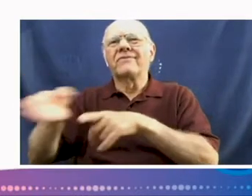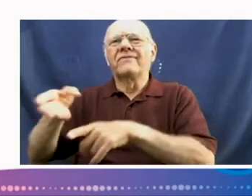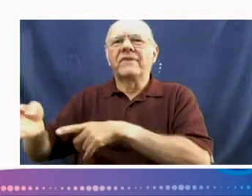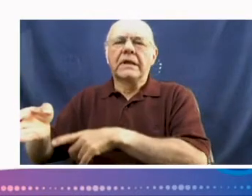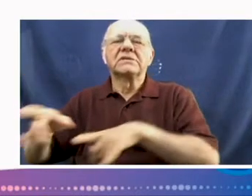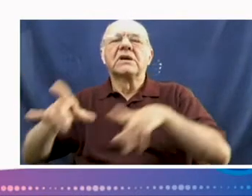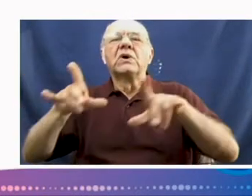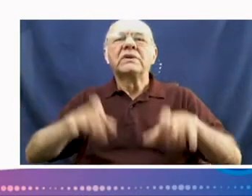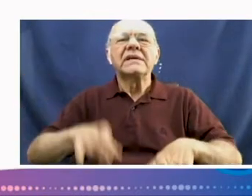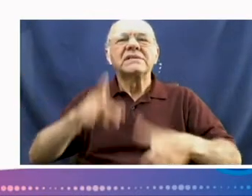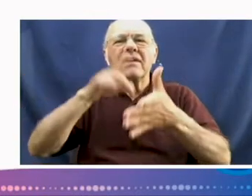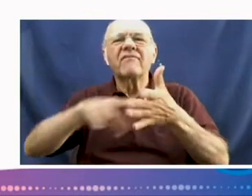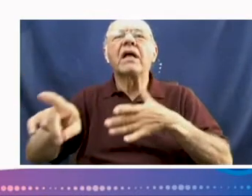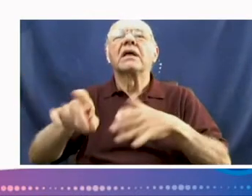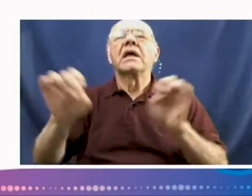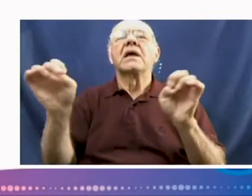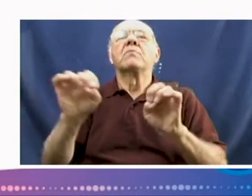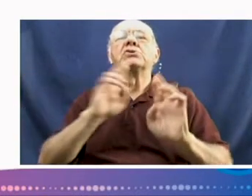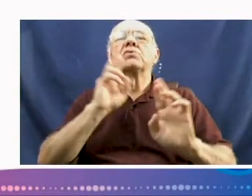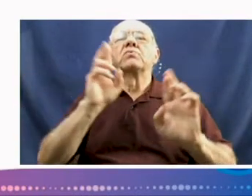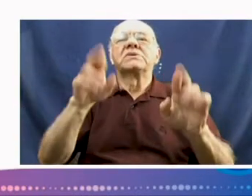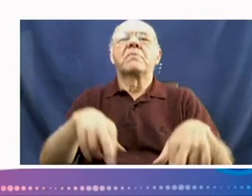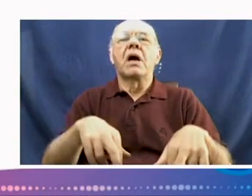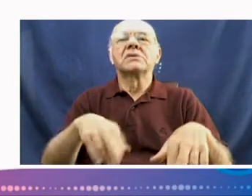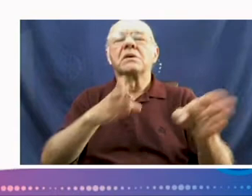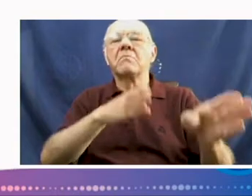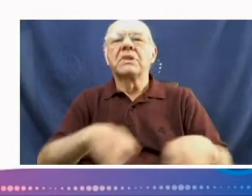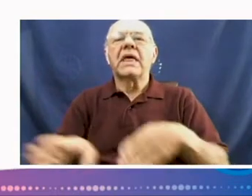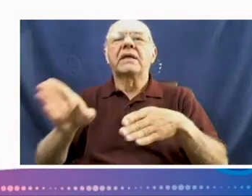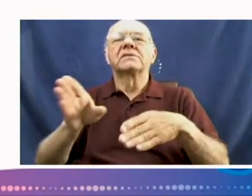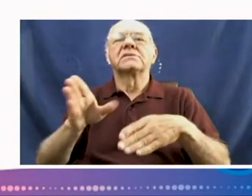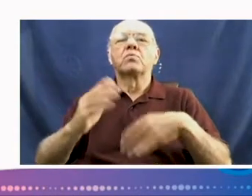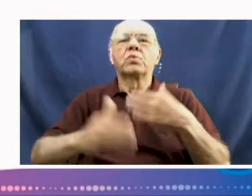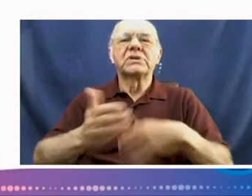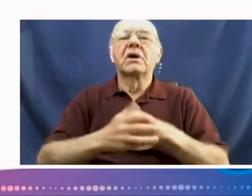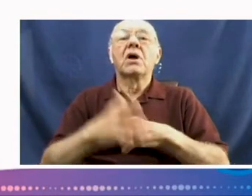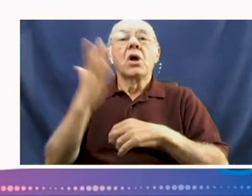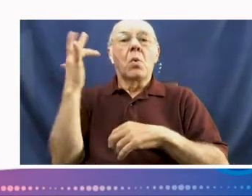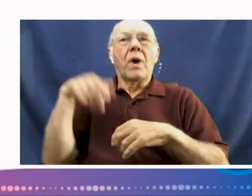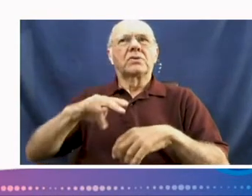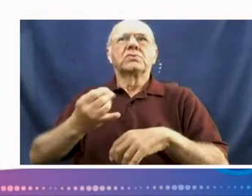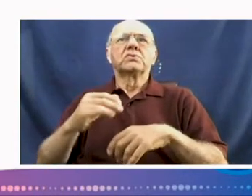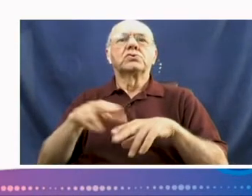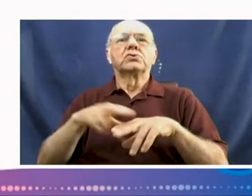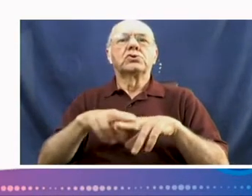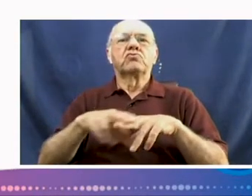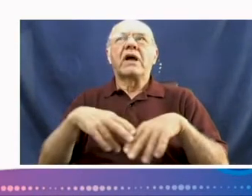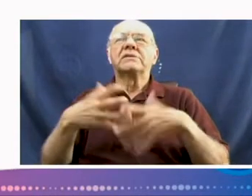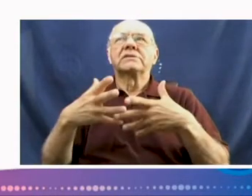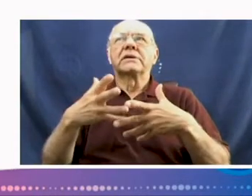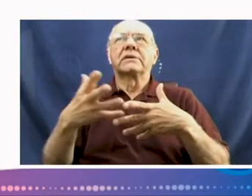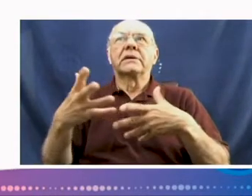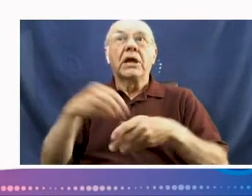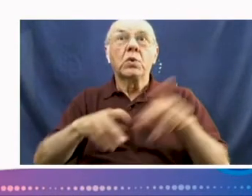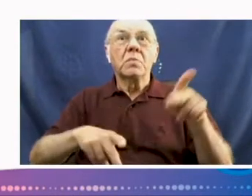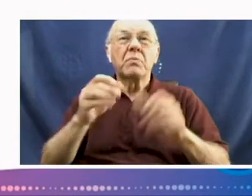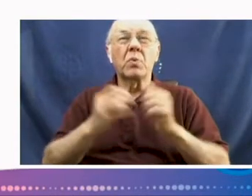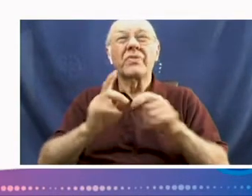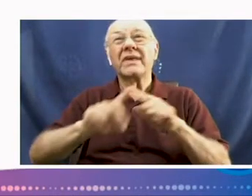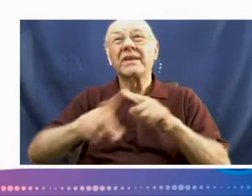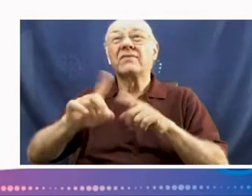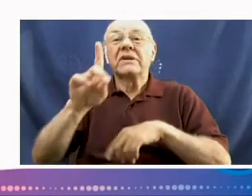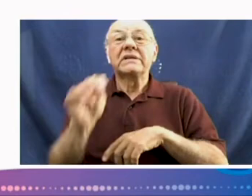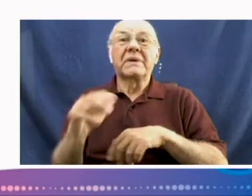validating emergency response plans and procedures. Why does New Jersey Transit include people with various disabilities in our